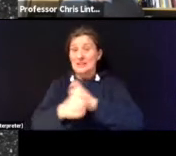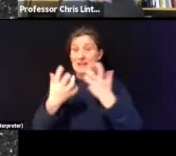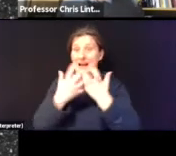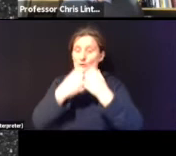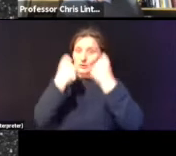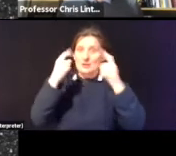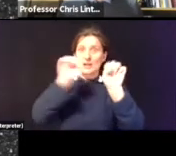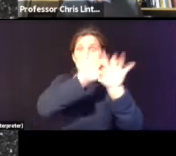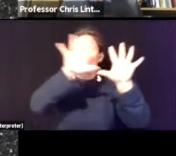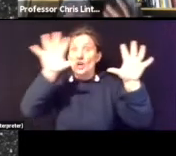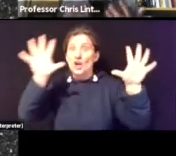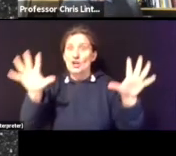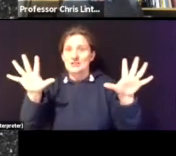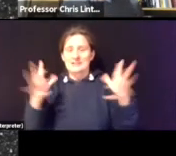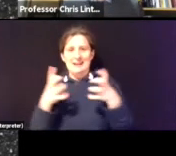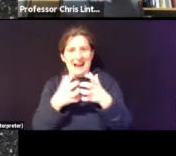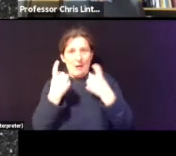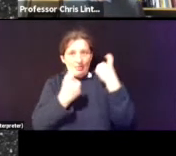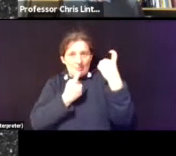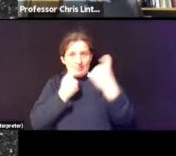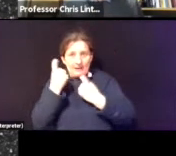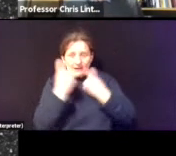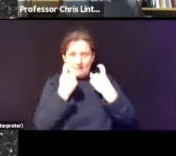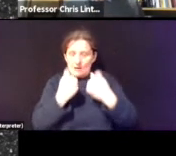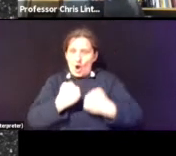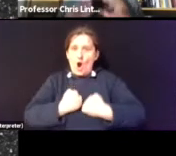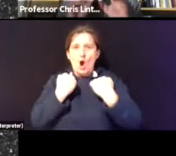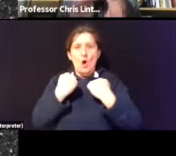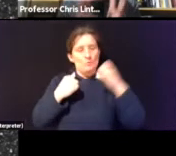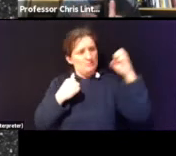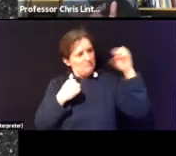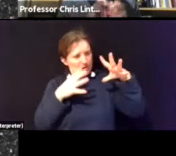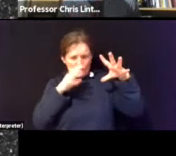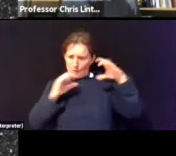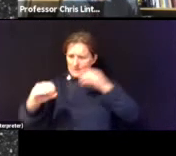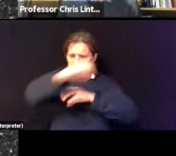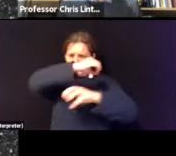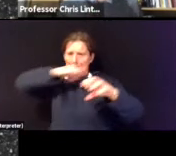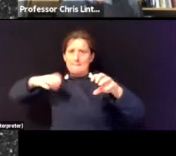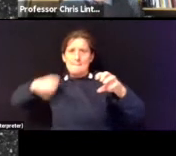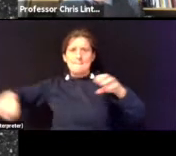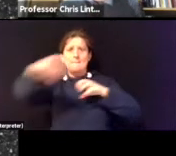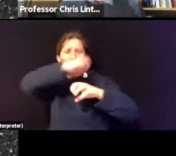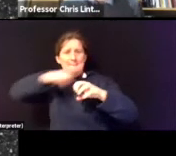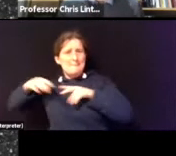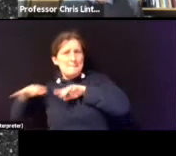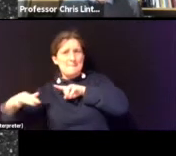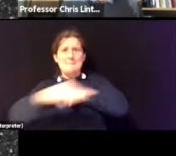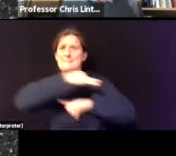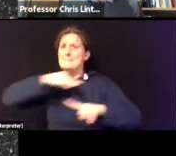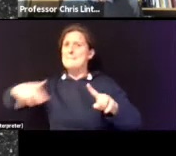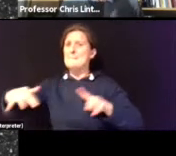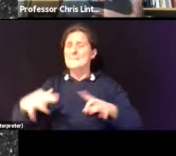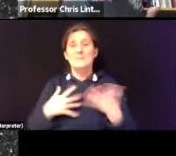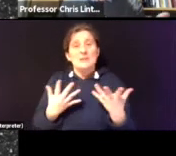and changing the way that we think about our own solar system. And I use the word look really deliberately there. I